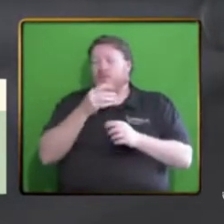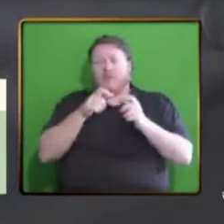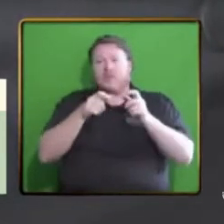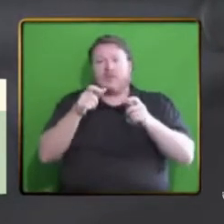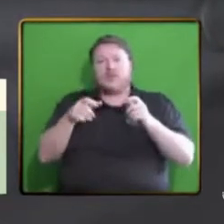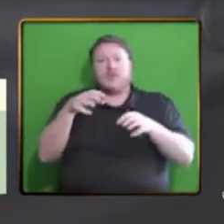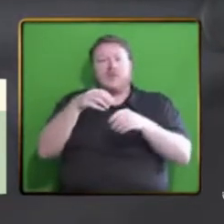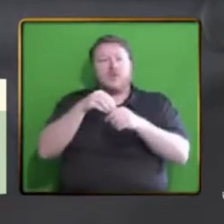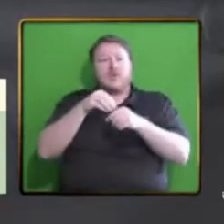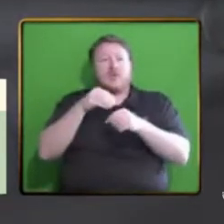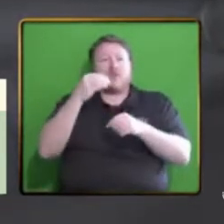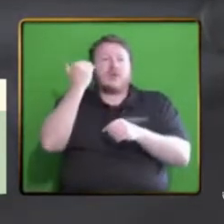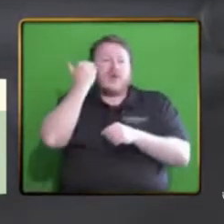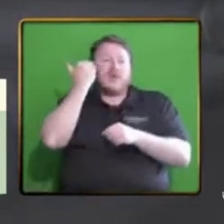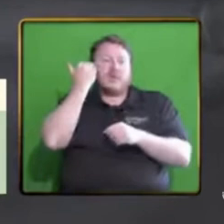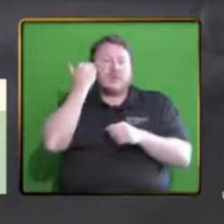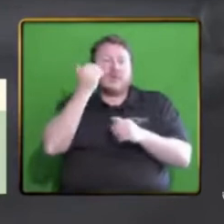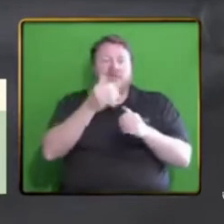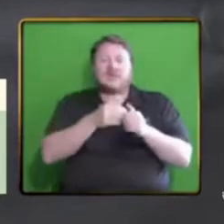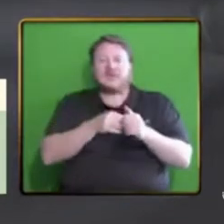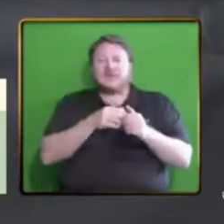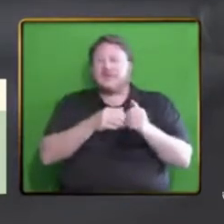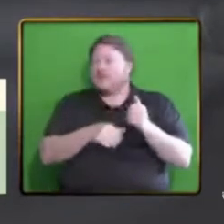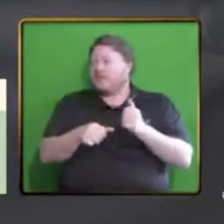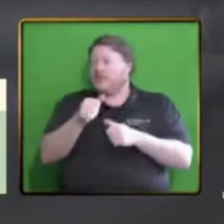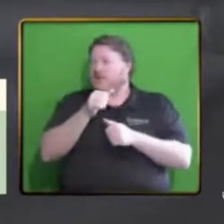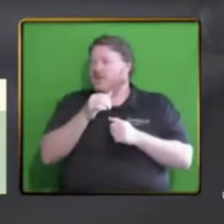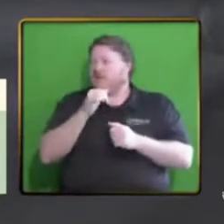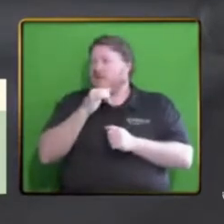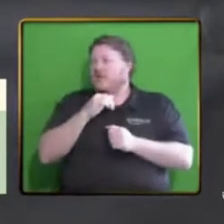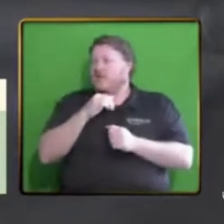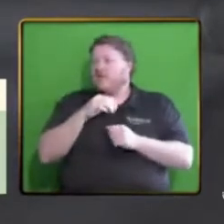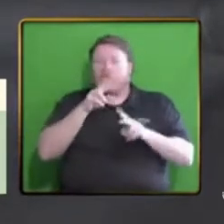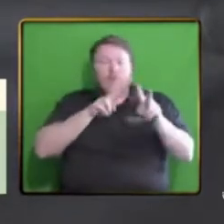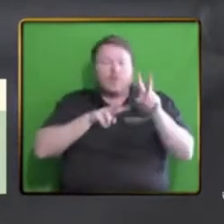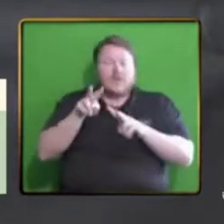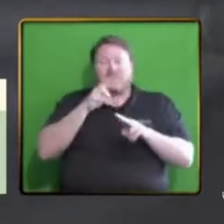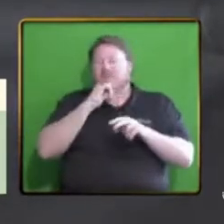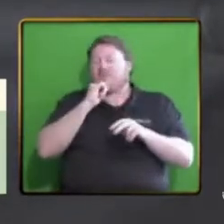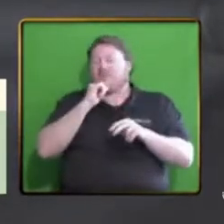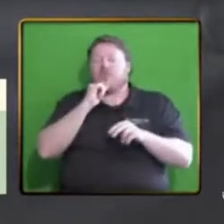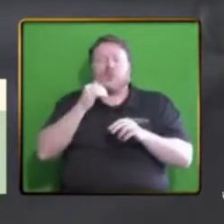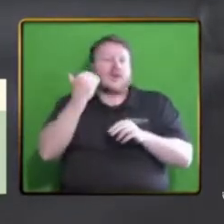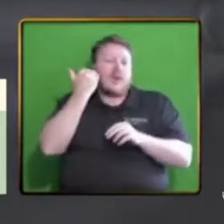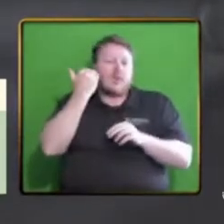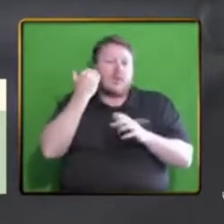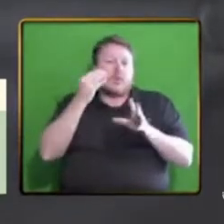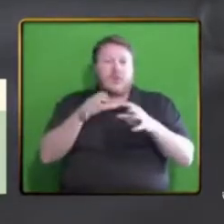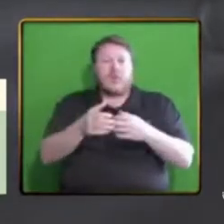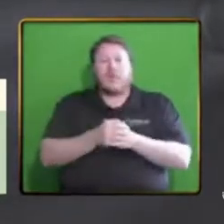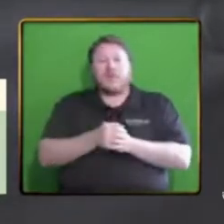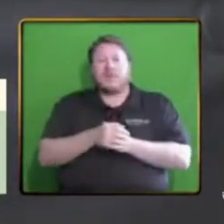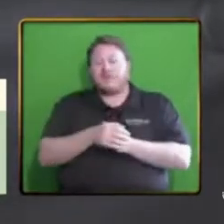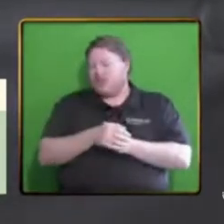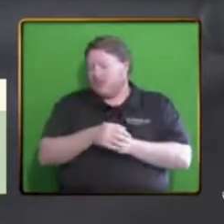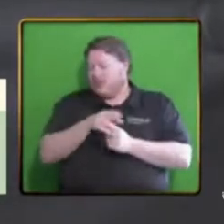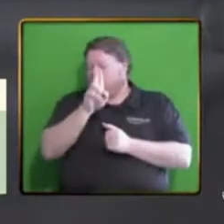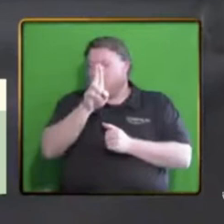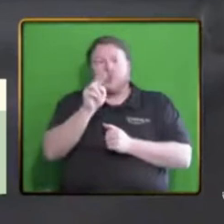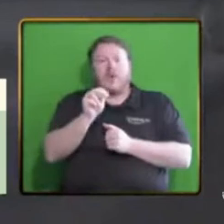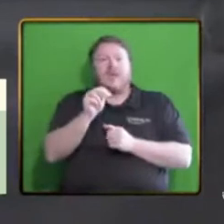state and government, observers, non-governmental organizations, UN system